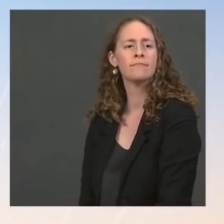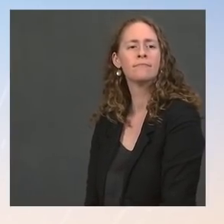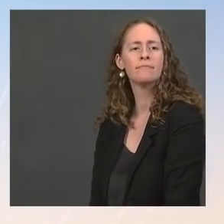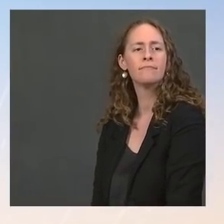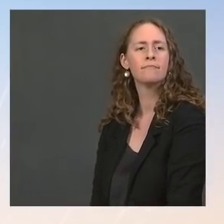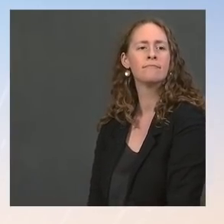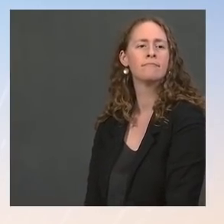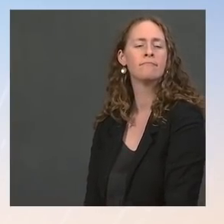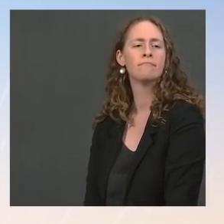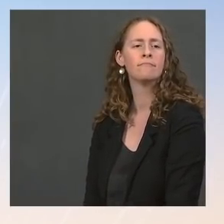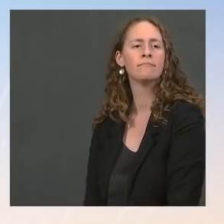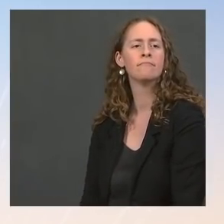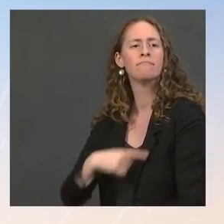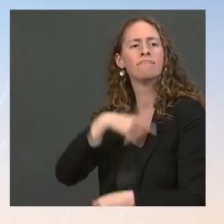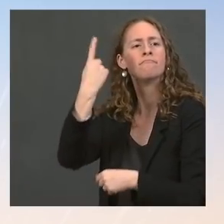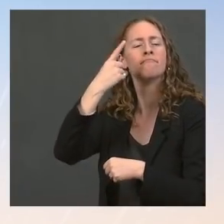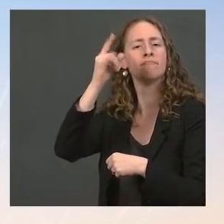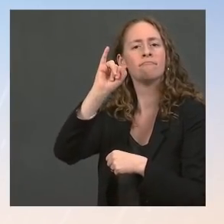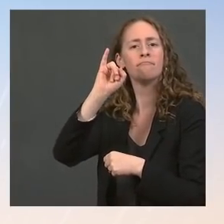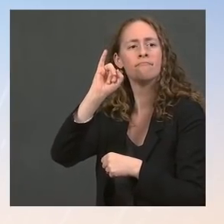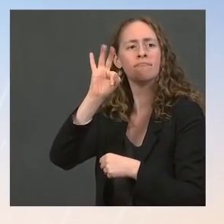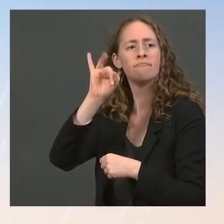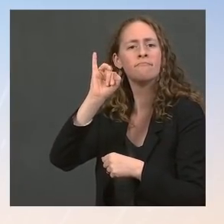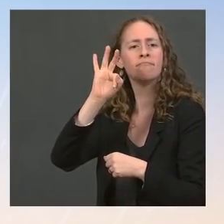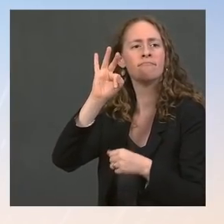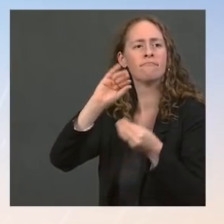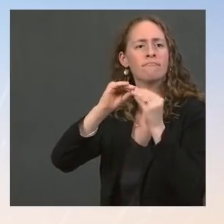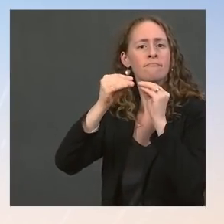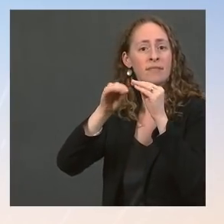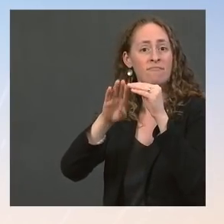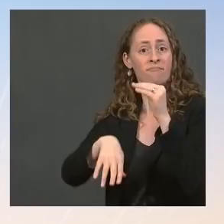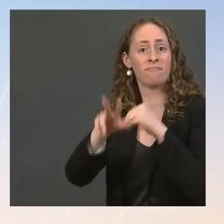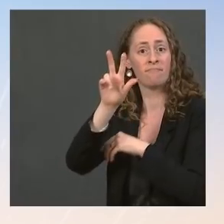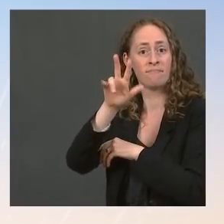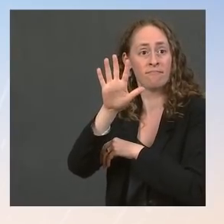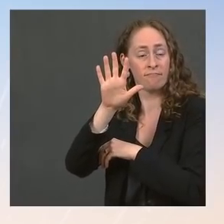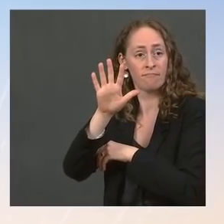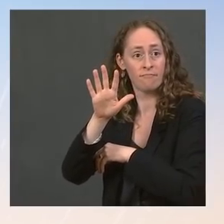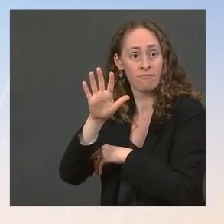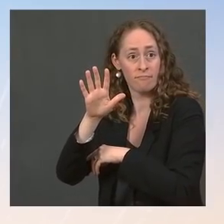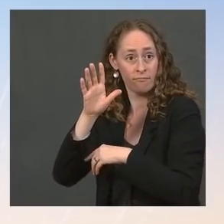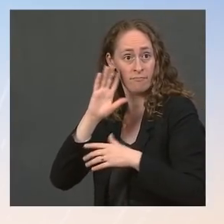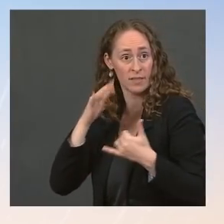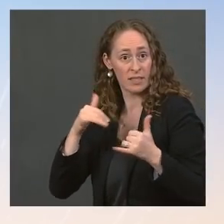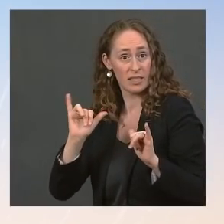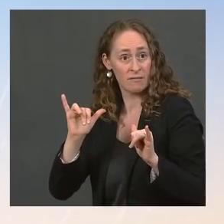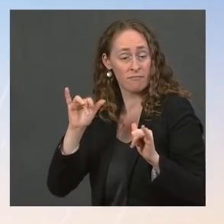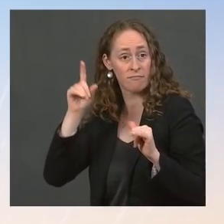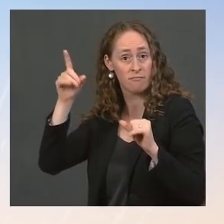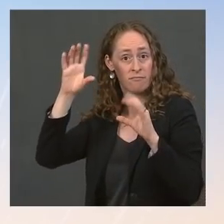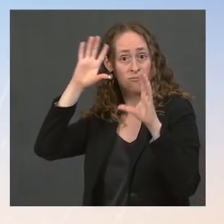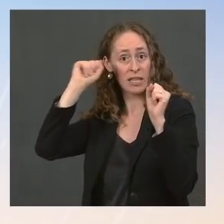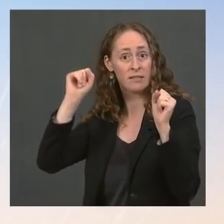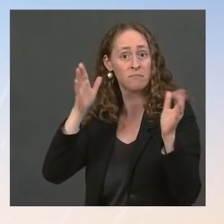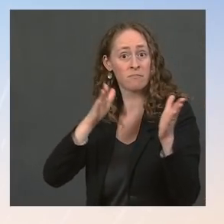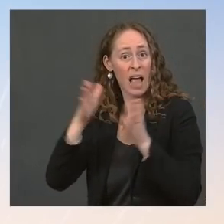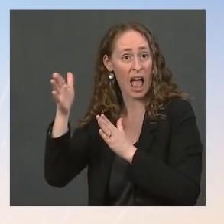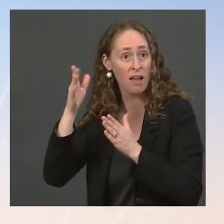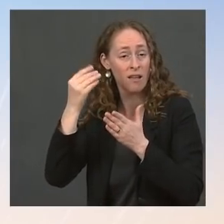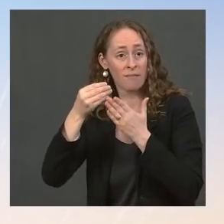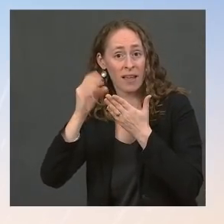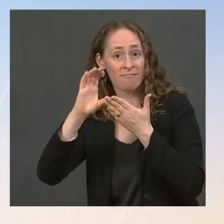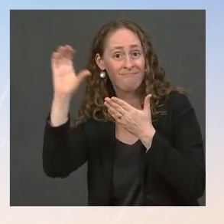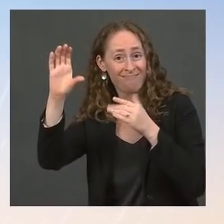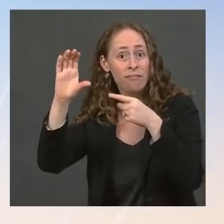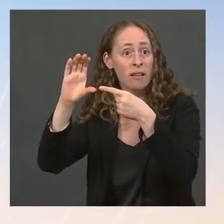figure that is smaller than 3.5? And are there areas where things could be scaled back that